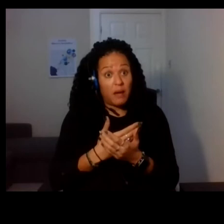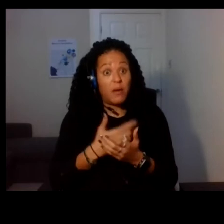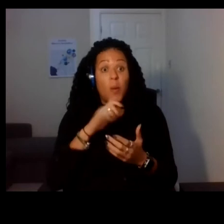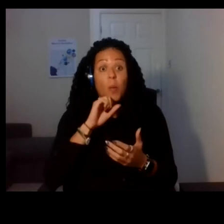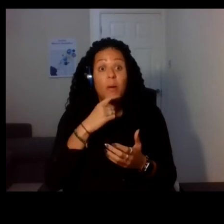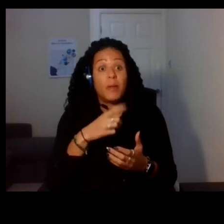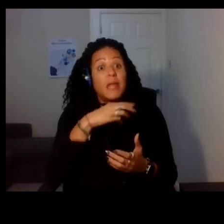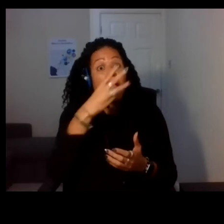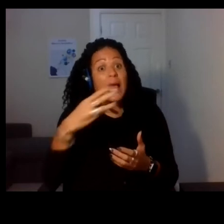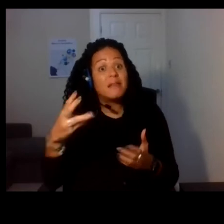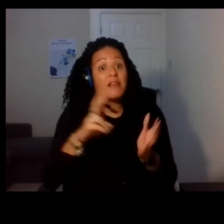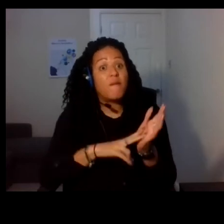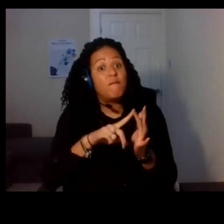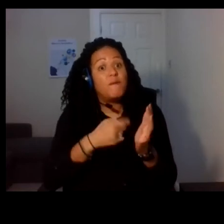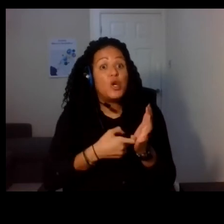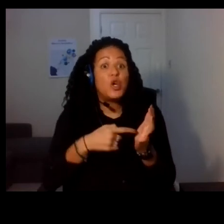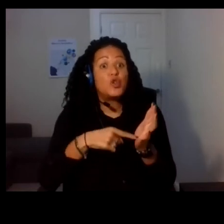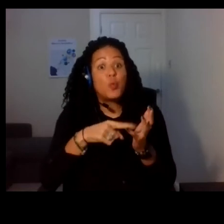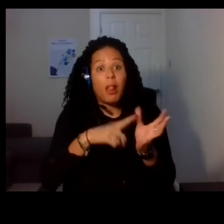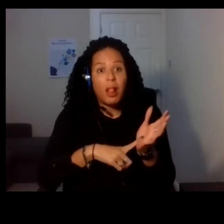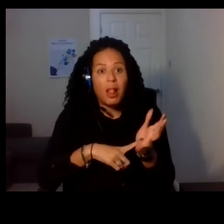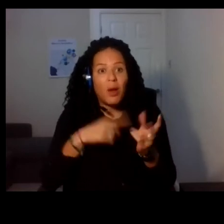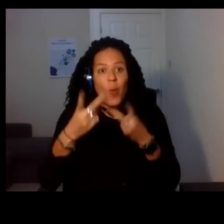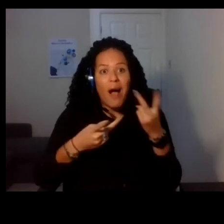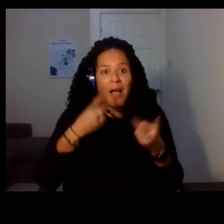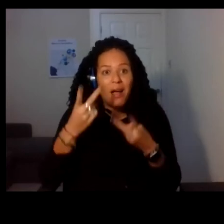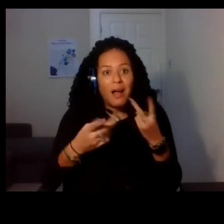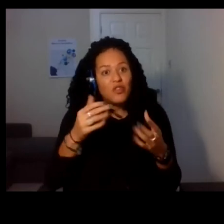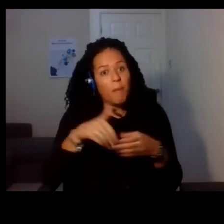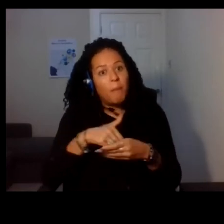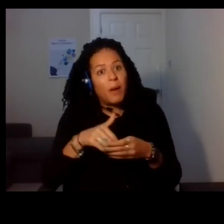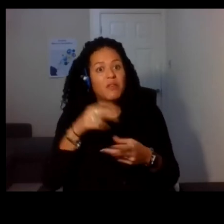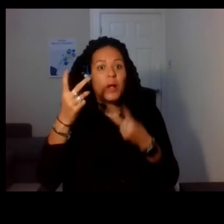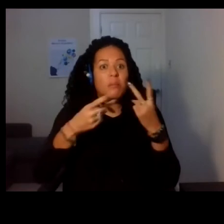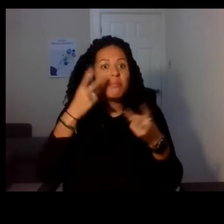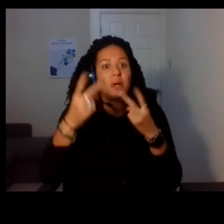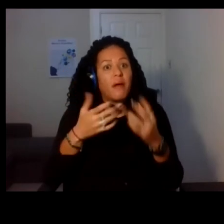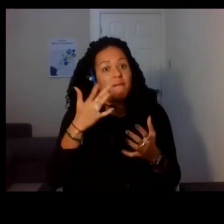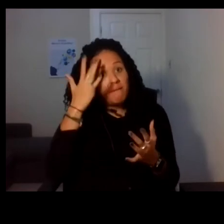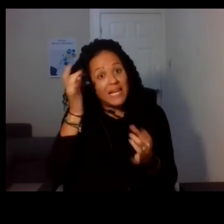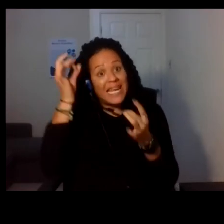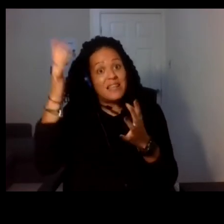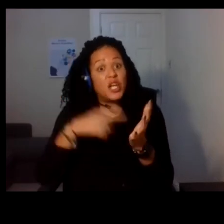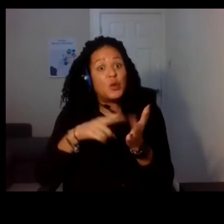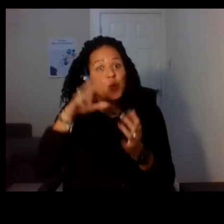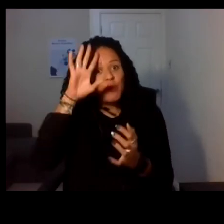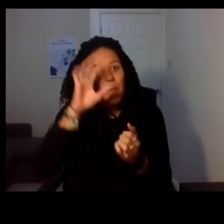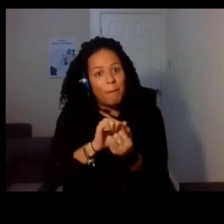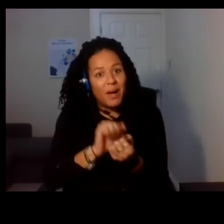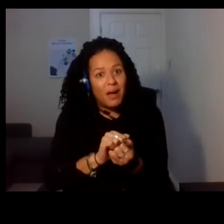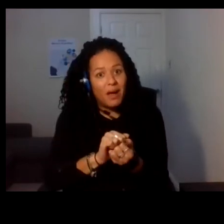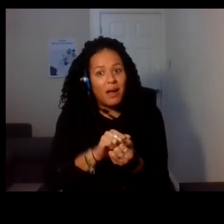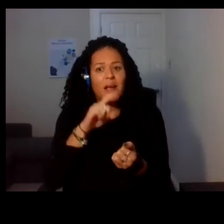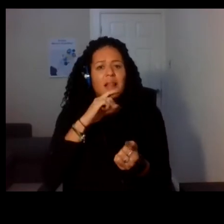Essex Virtual Choir, some of whose members will perform work called Forgetting to Remember, a